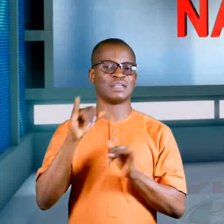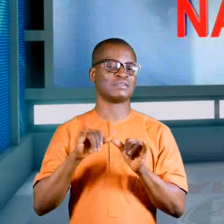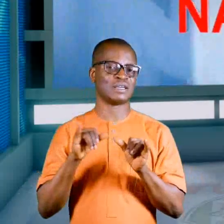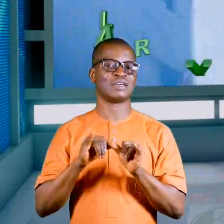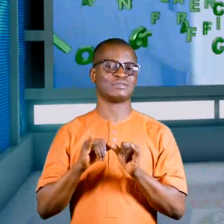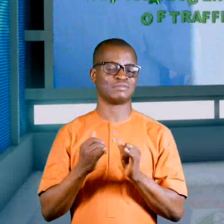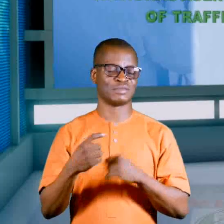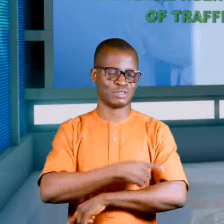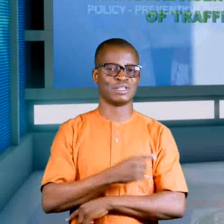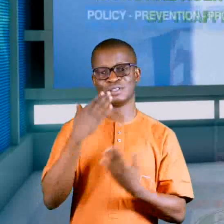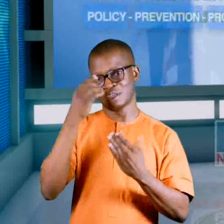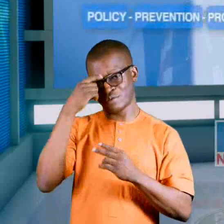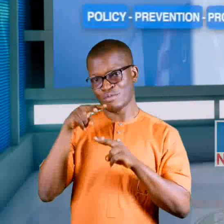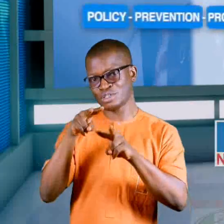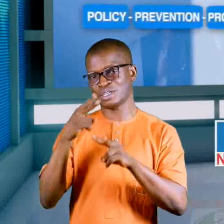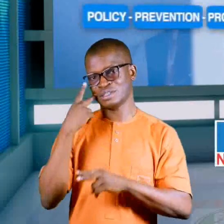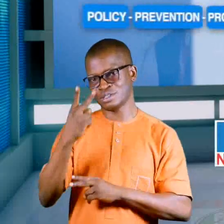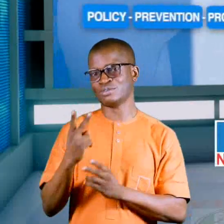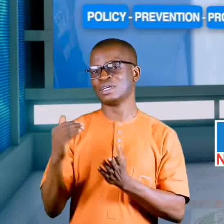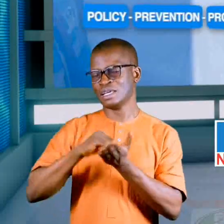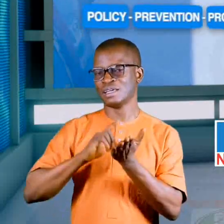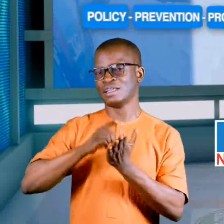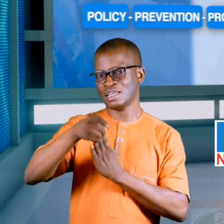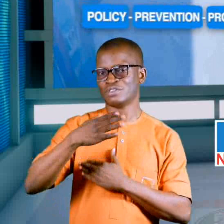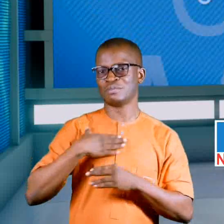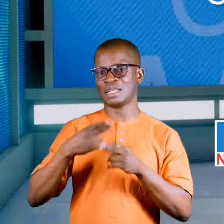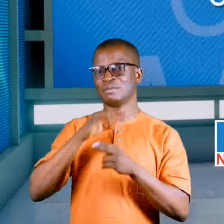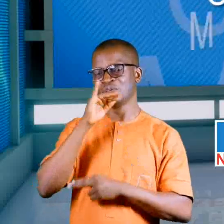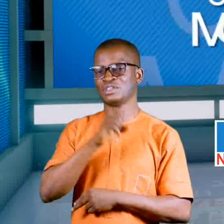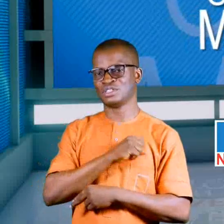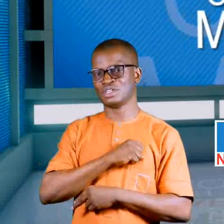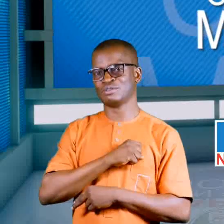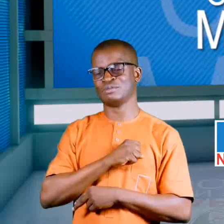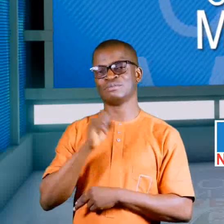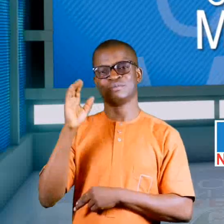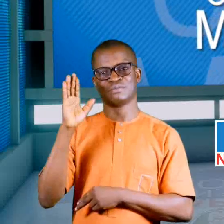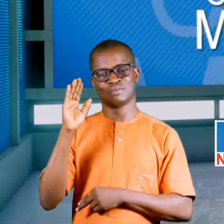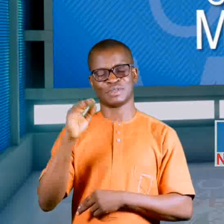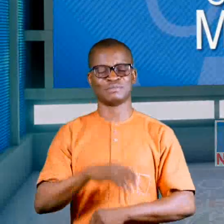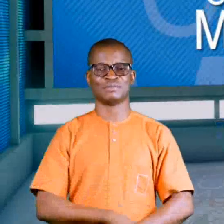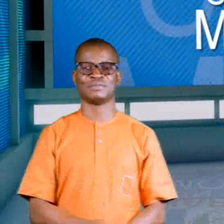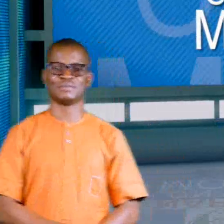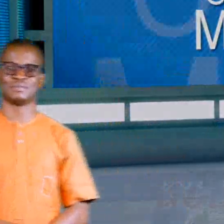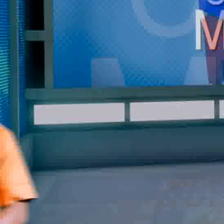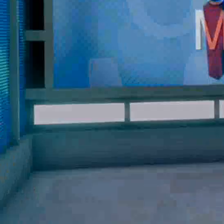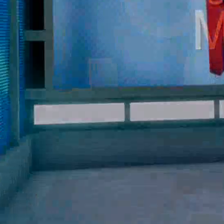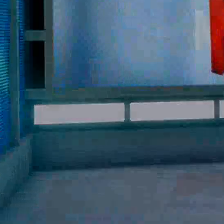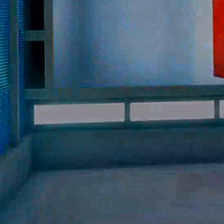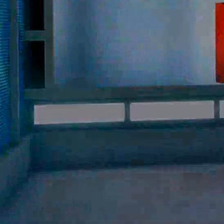size of our package today. Thank you for watching and see you again next week. My name is Angela Adwegi. Goodbye.